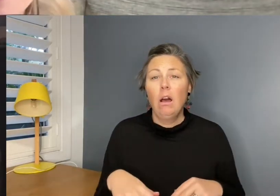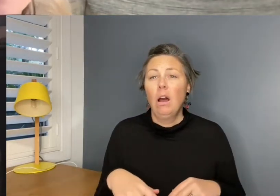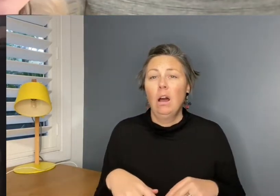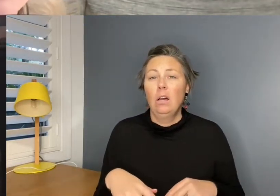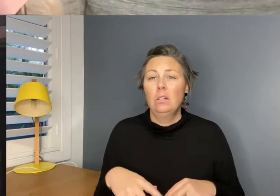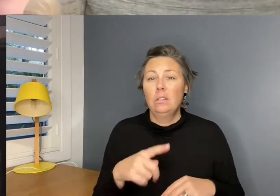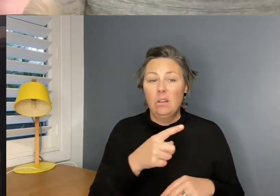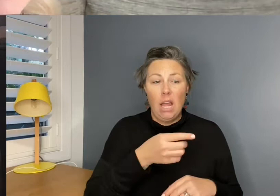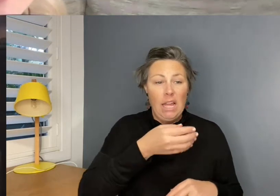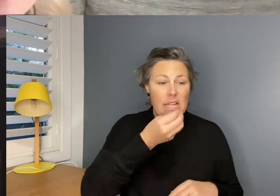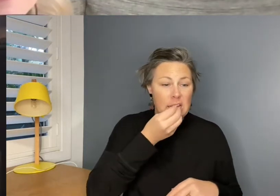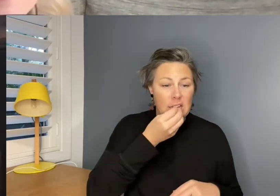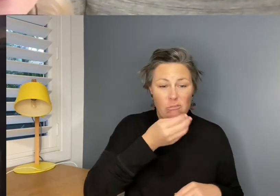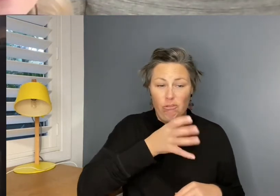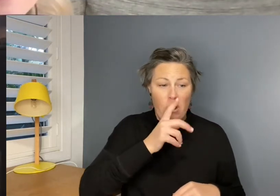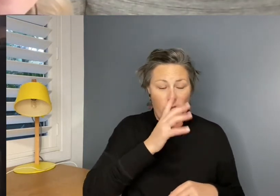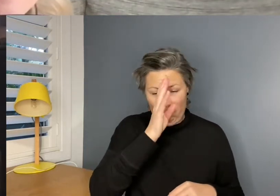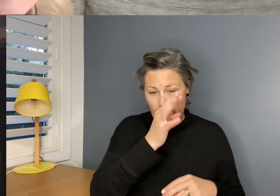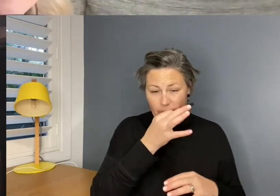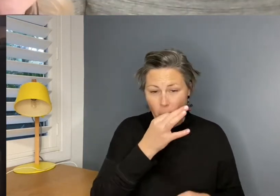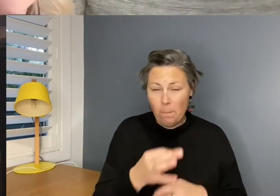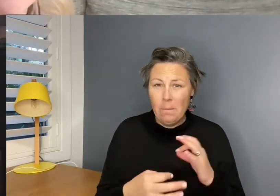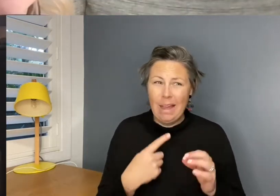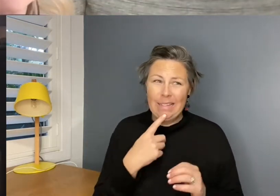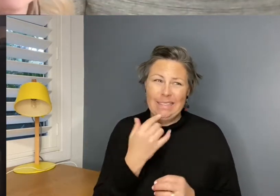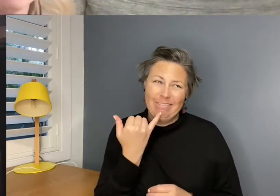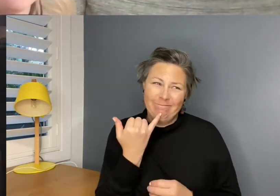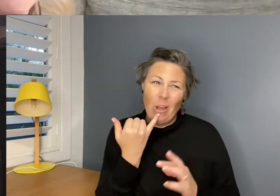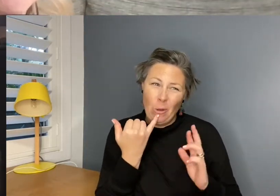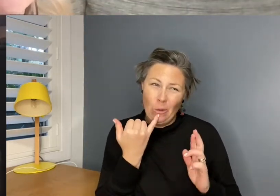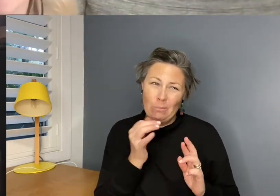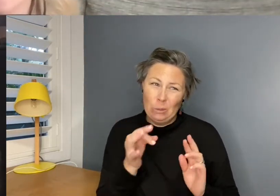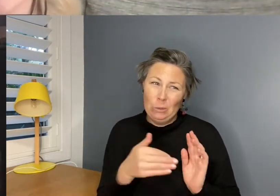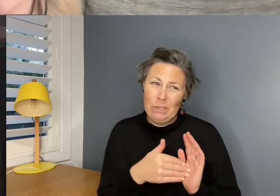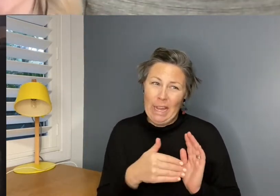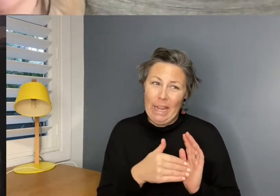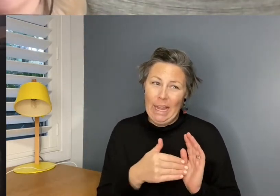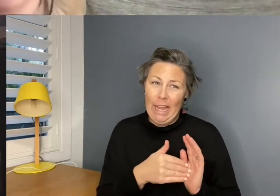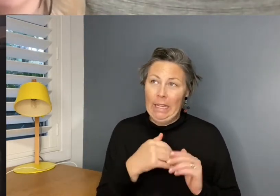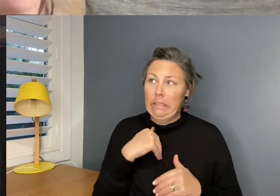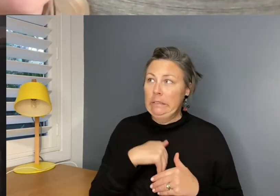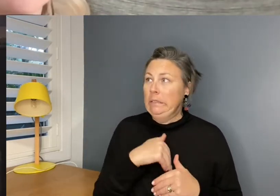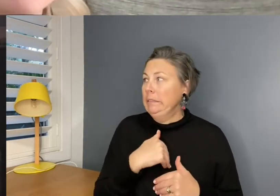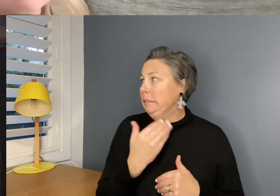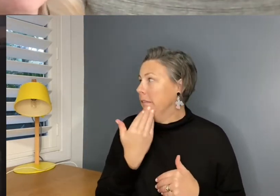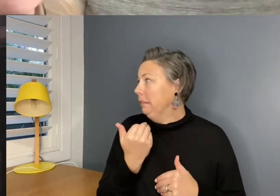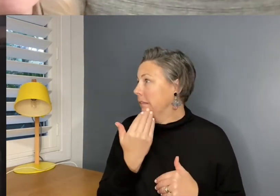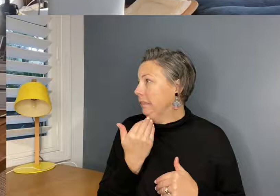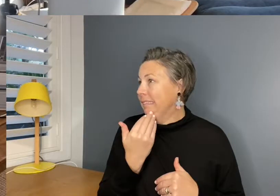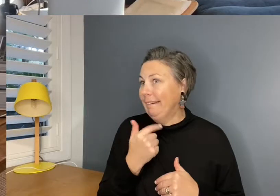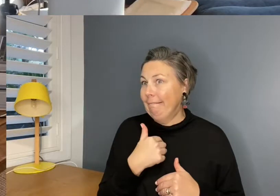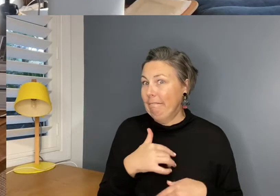time, she eats or drinks anything. And I'm like, yeah, I really, hopefully it's not today. And I'm thinking,